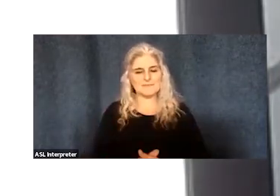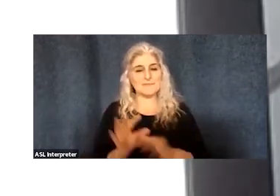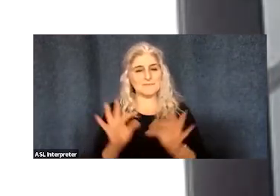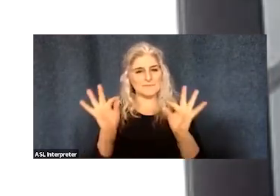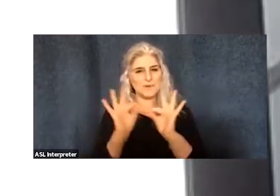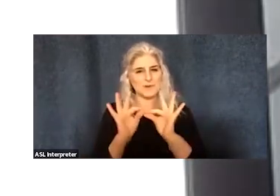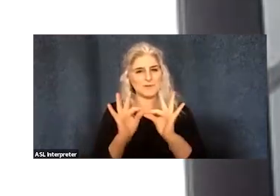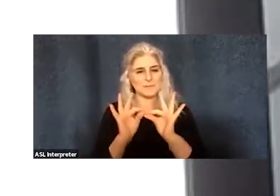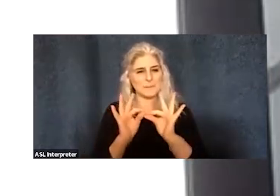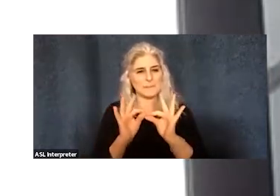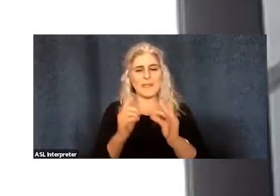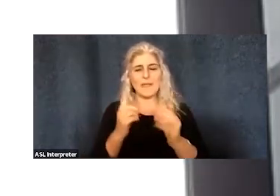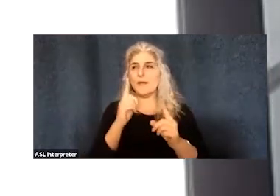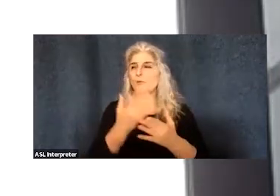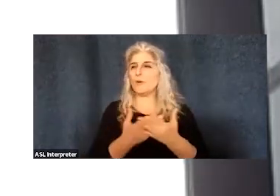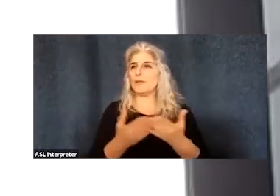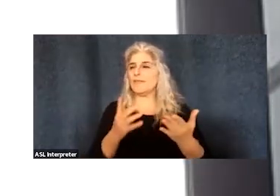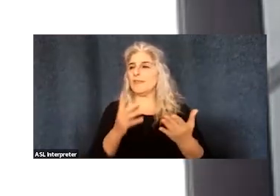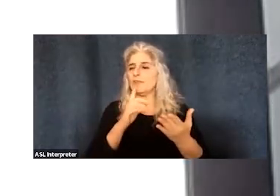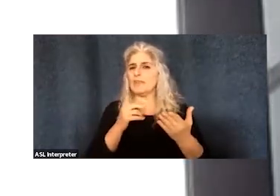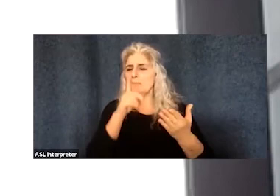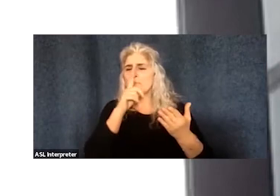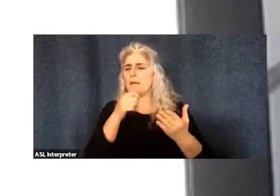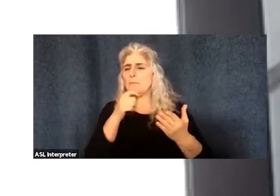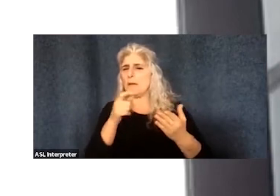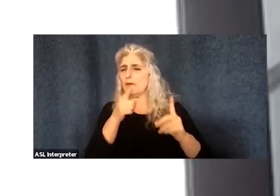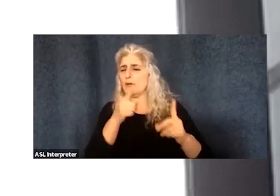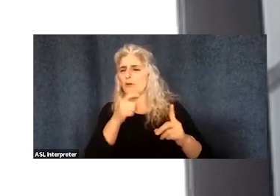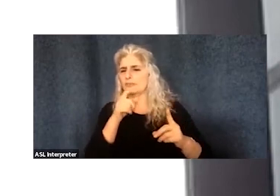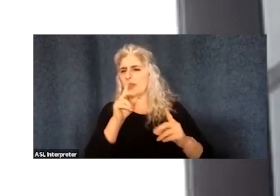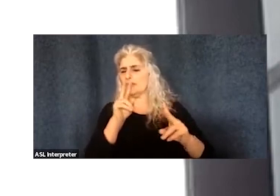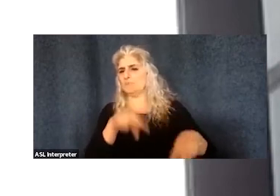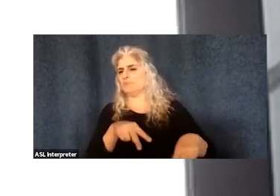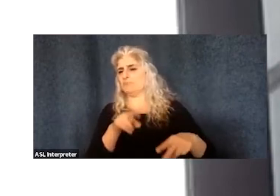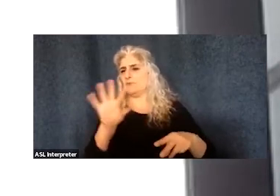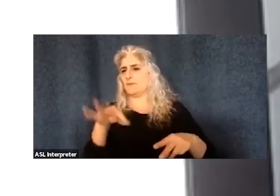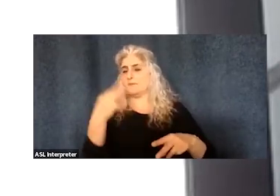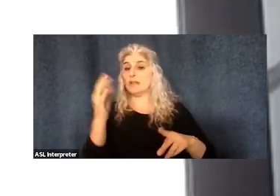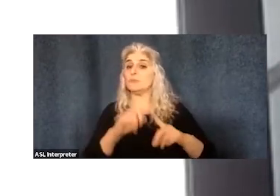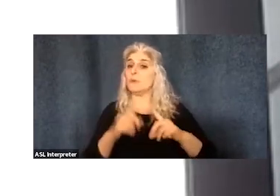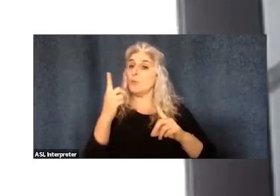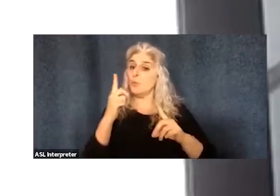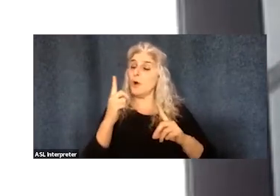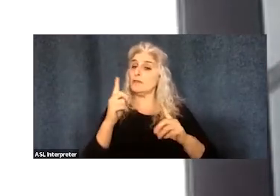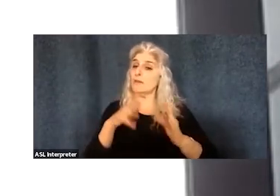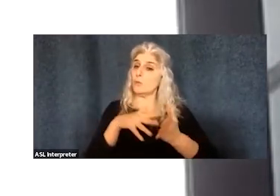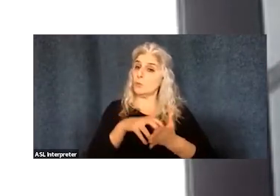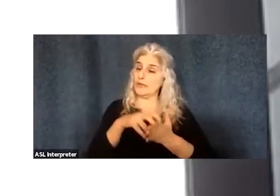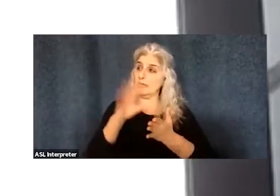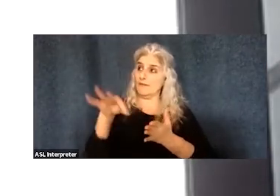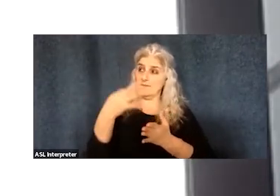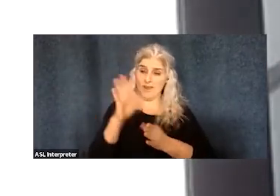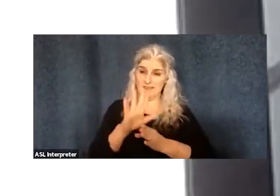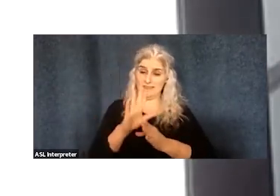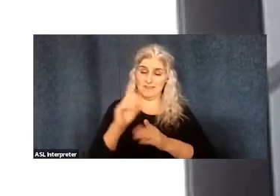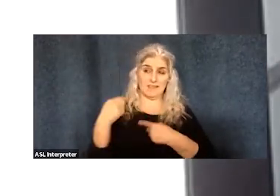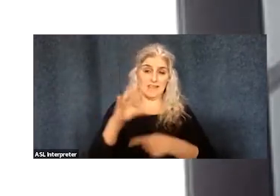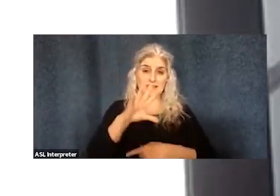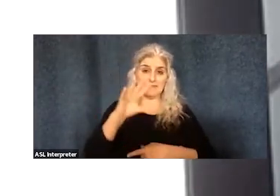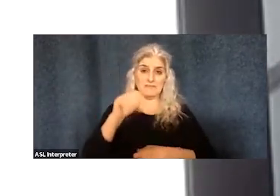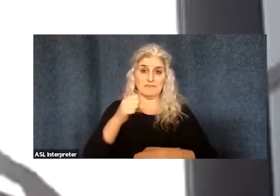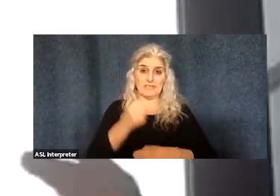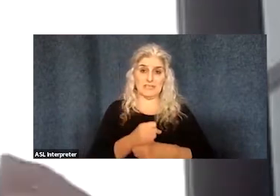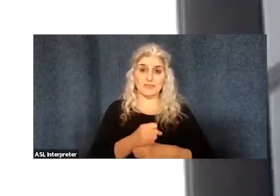not here to say, to criticize France, but one of the weakness of France in the last 50 years has been